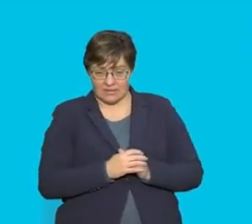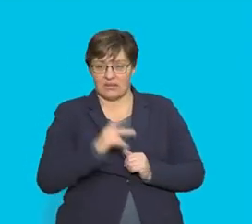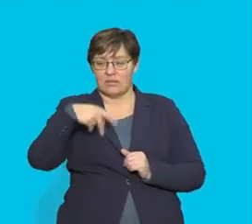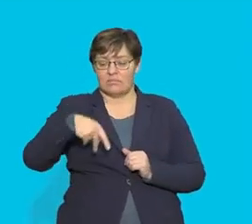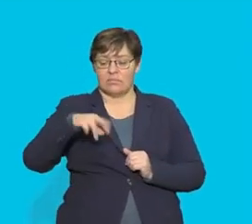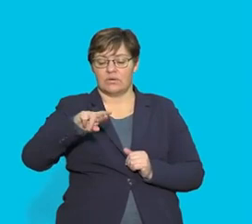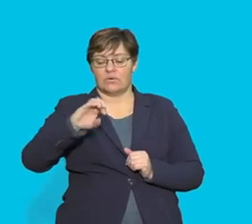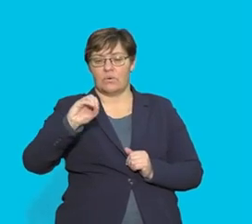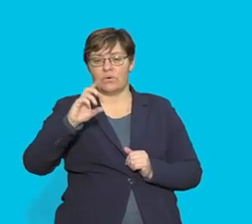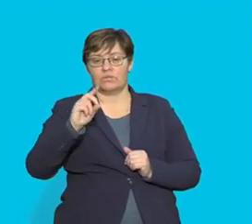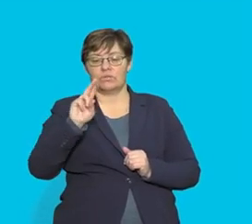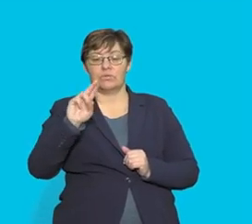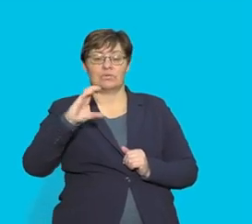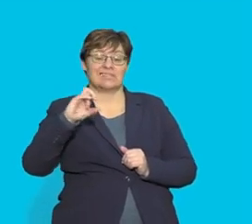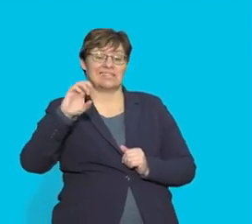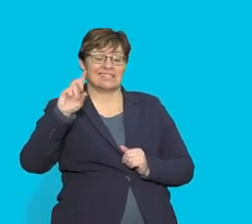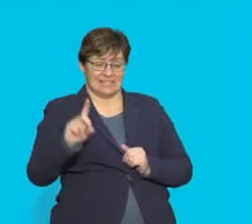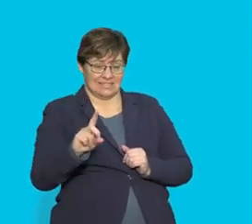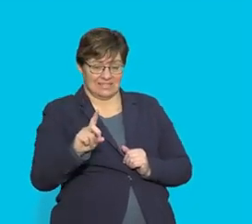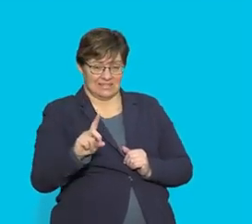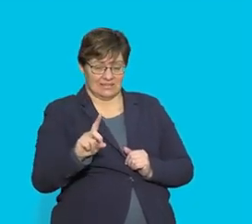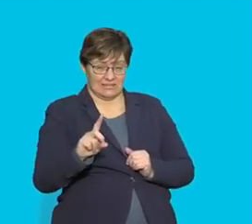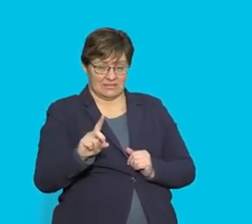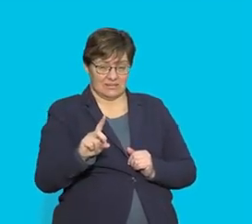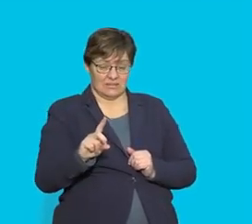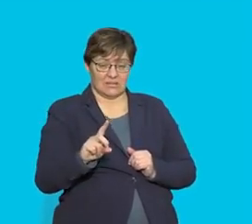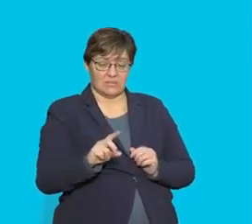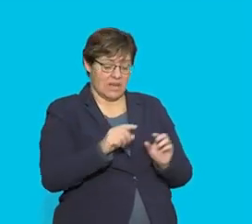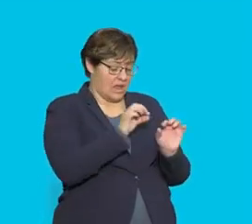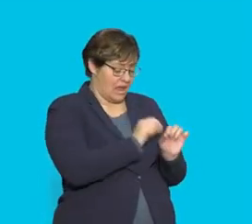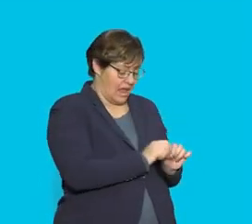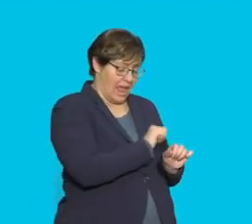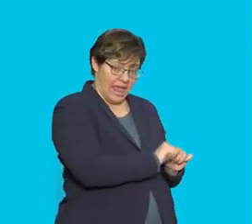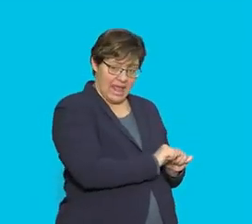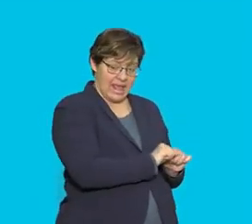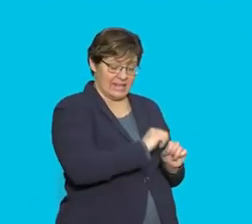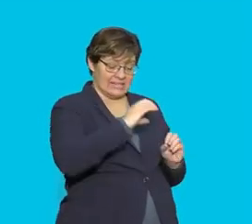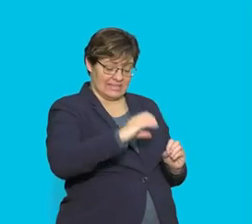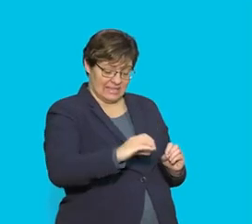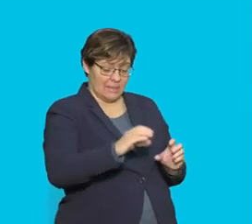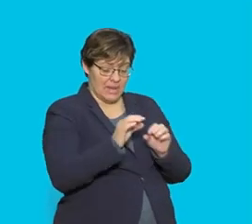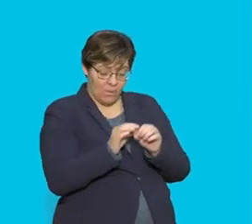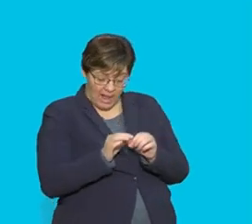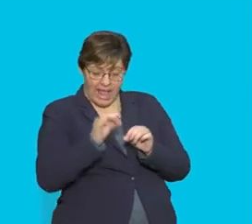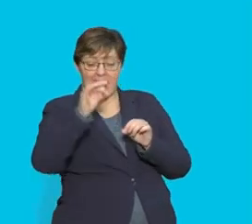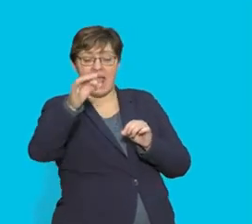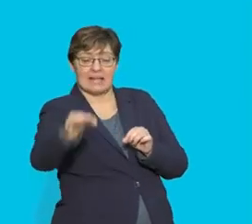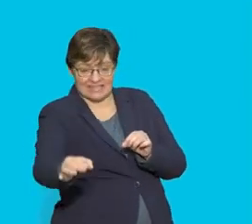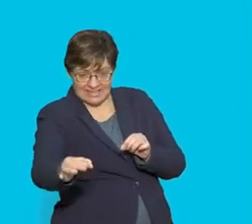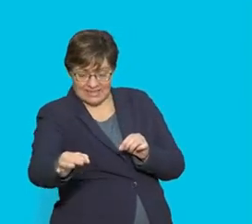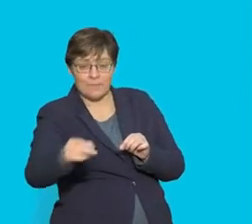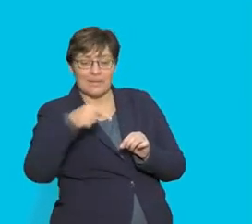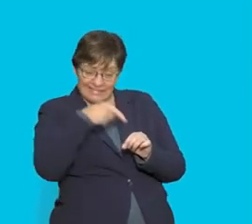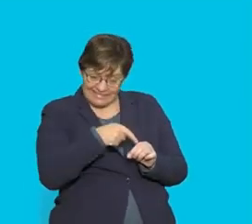right? Now I will give you the meaning of what produced is. Produced means extended.